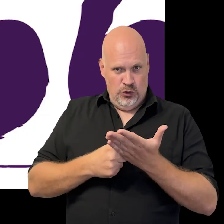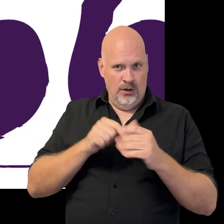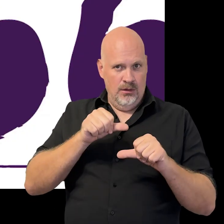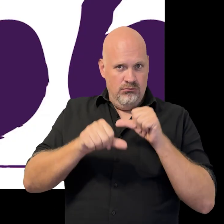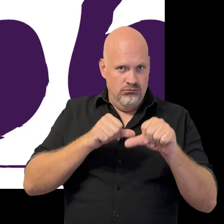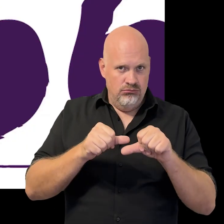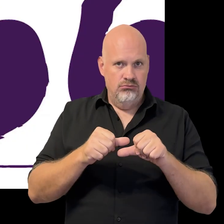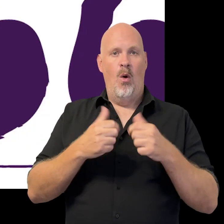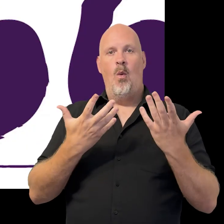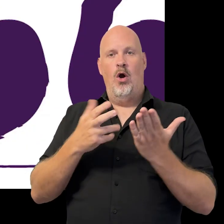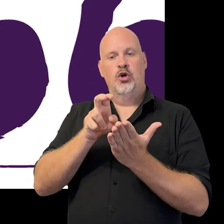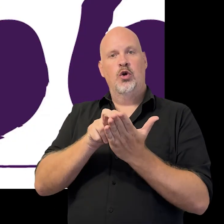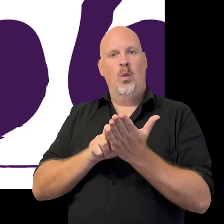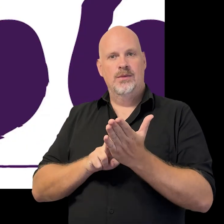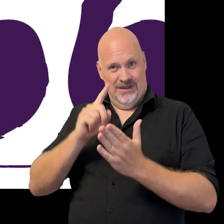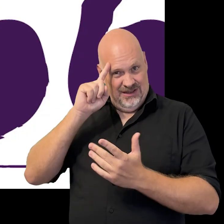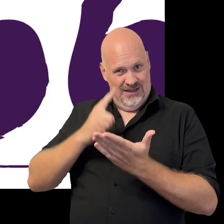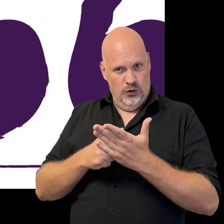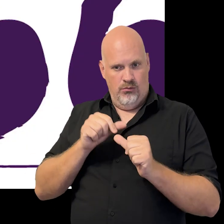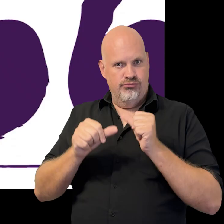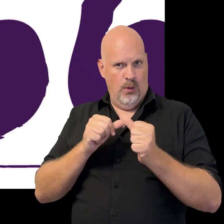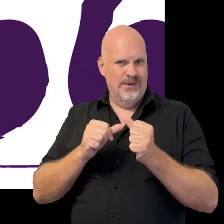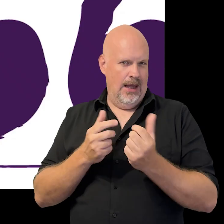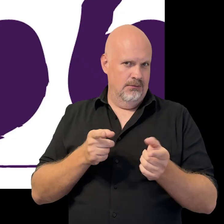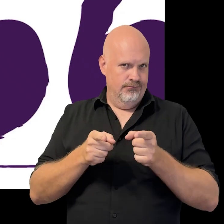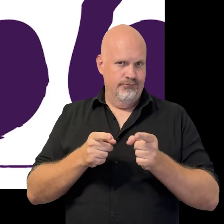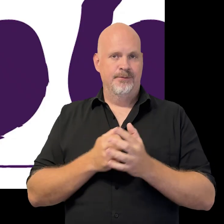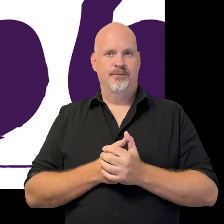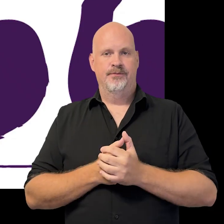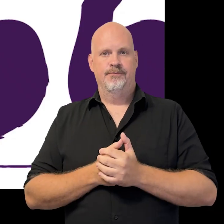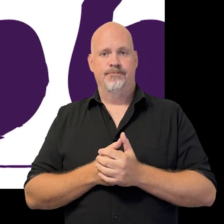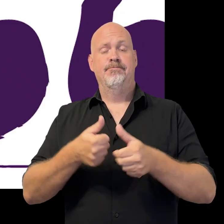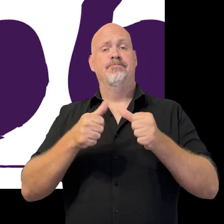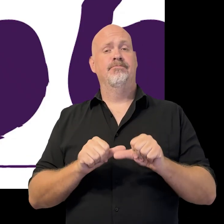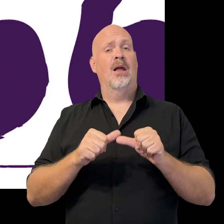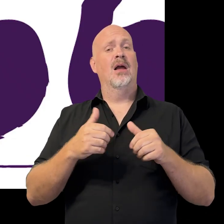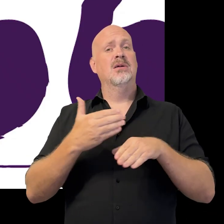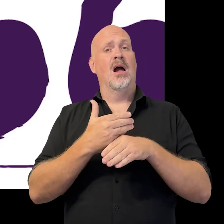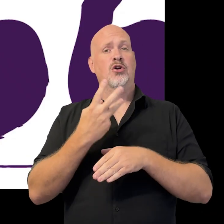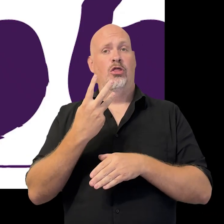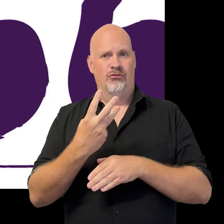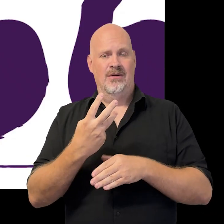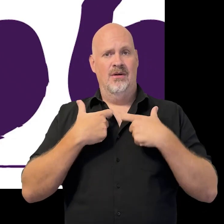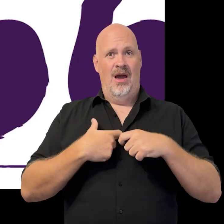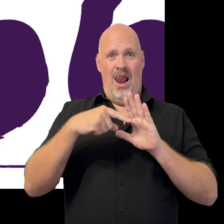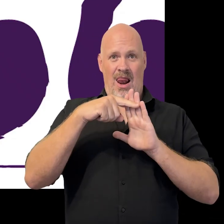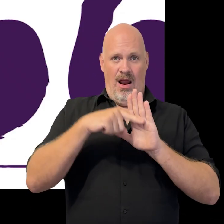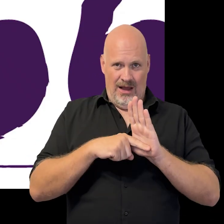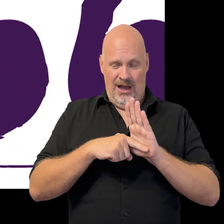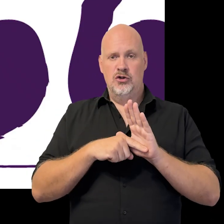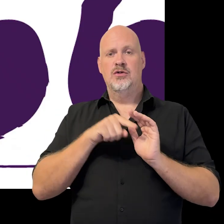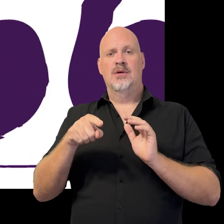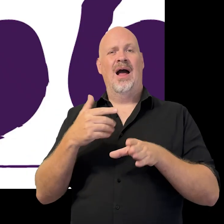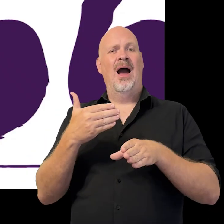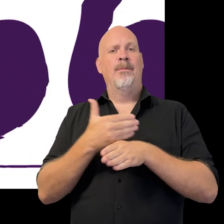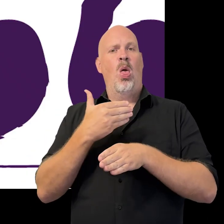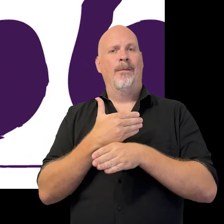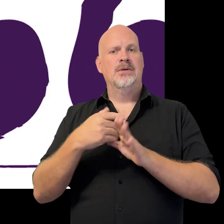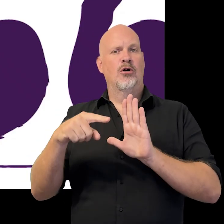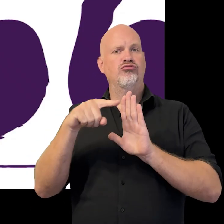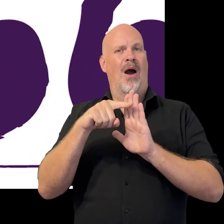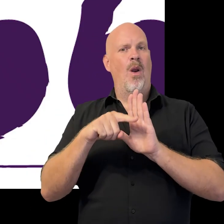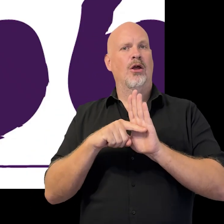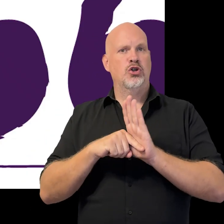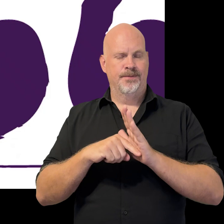literature review is to review and get an insight into what